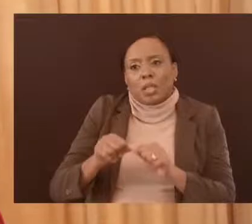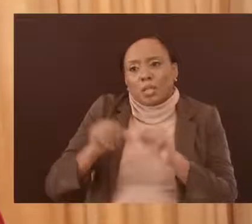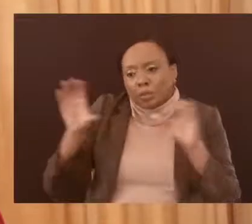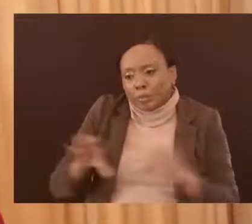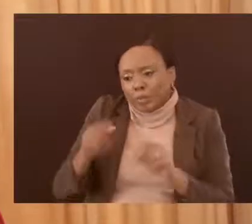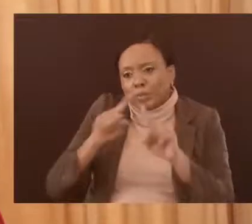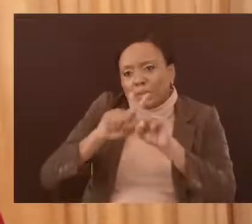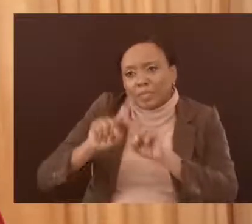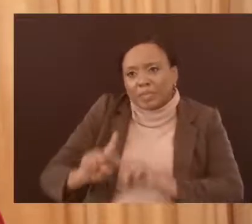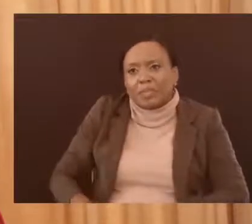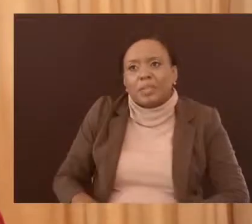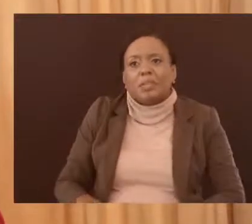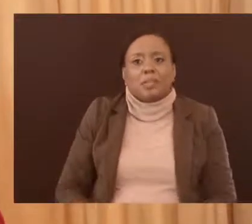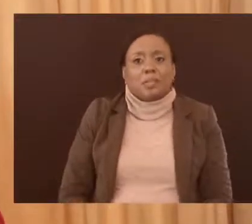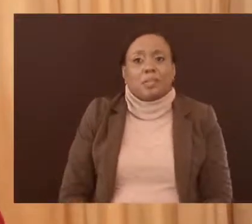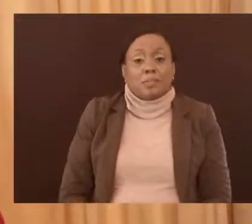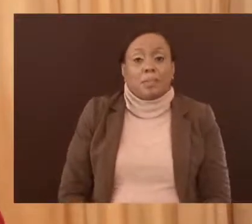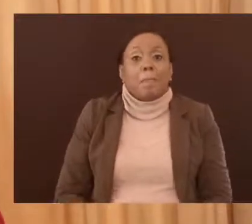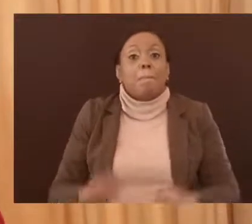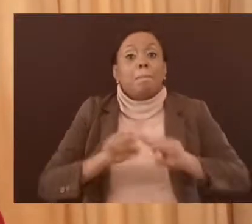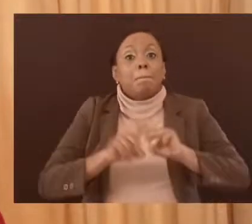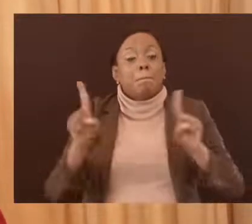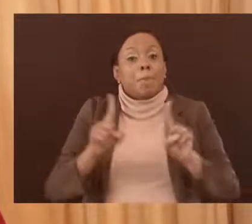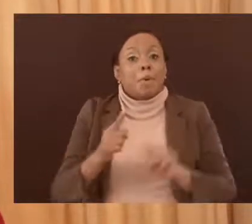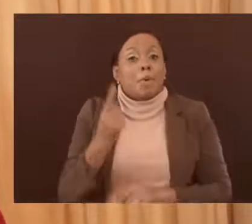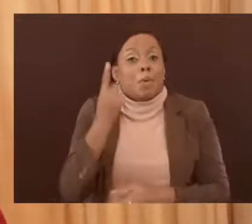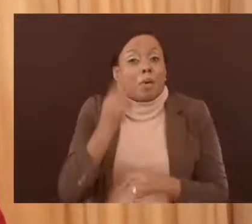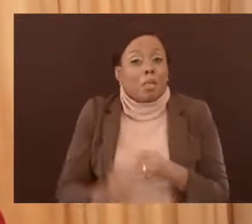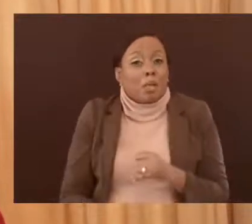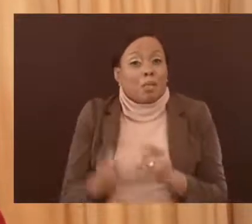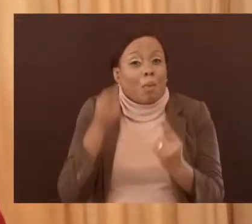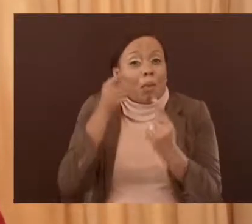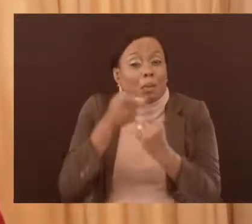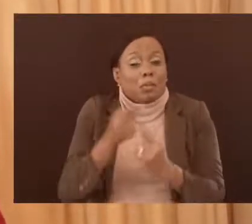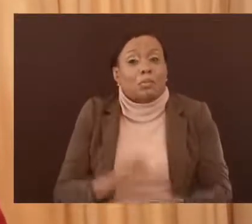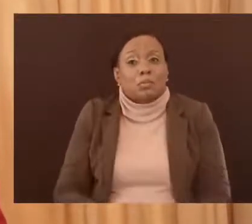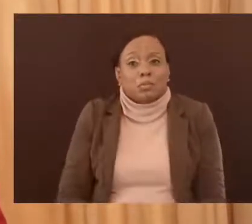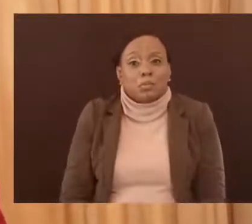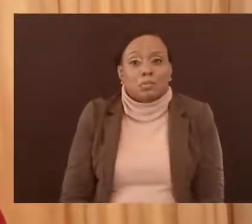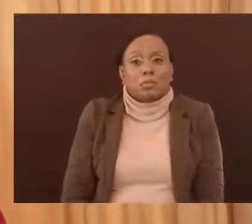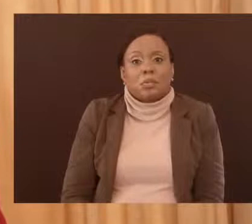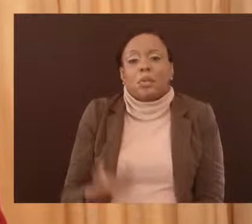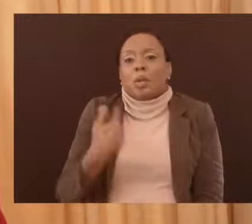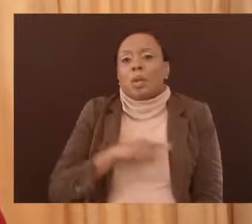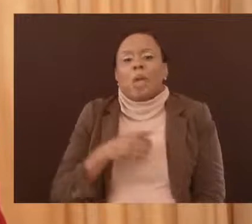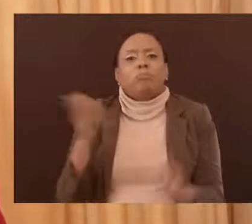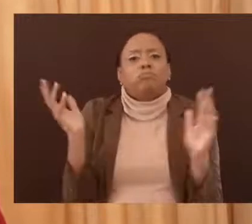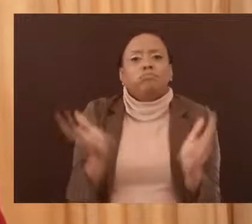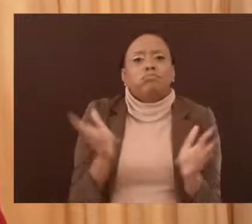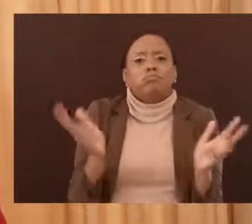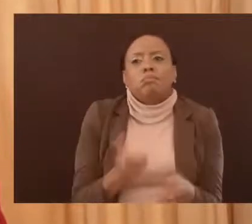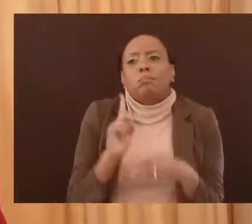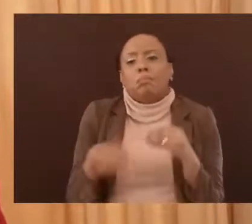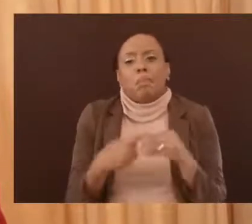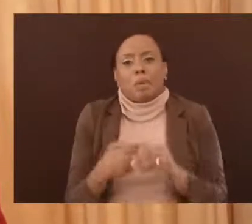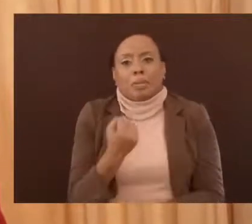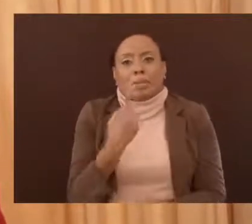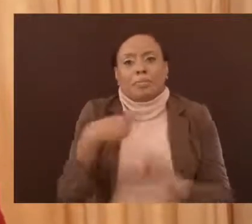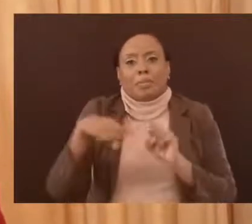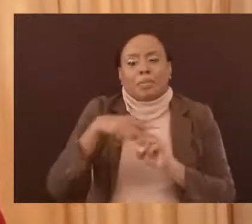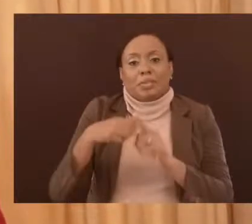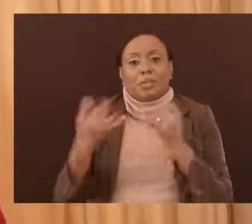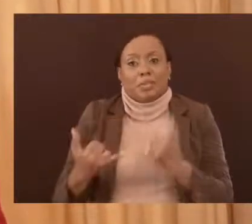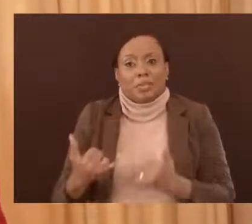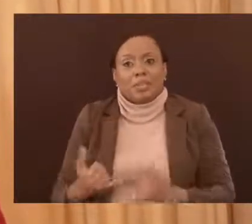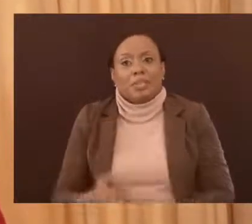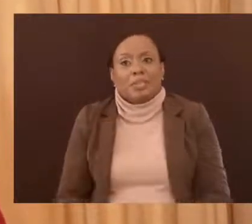examination. But I want to leave you by pretty much reminding people that, while we talk about the common entrance today, why